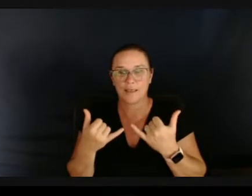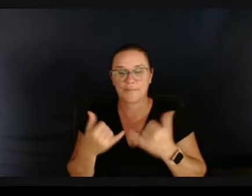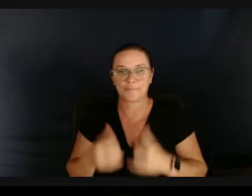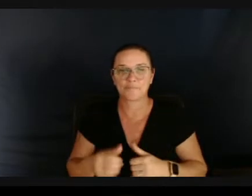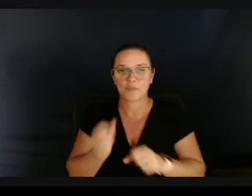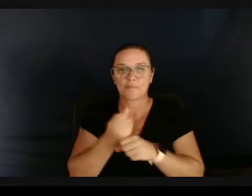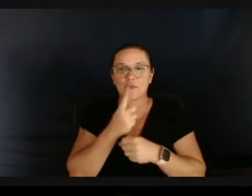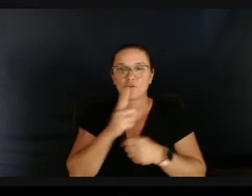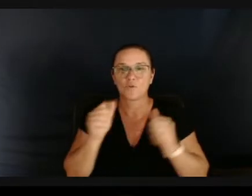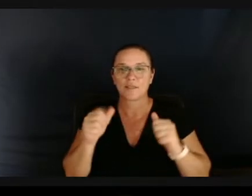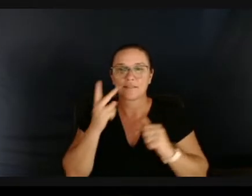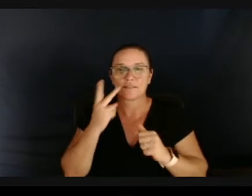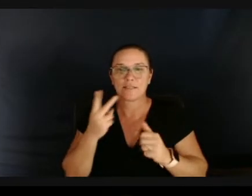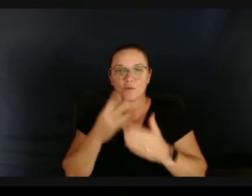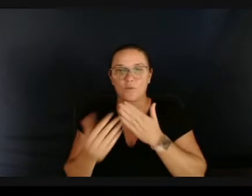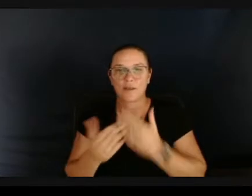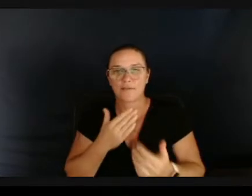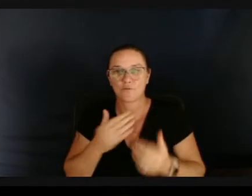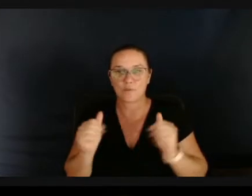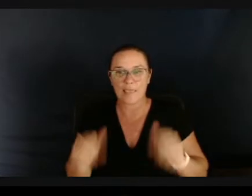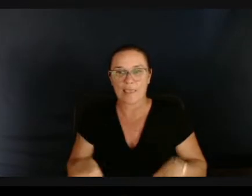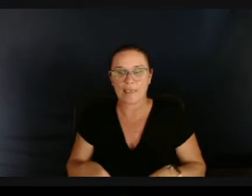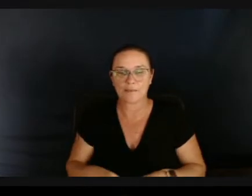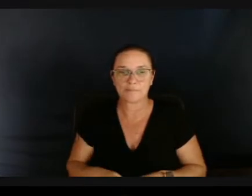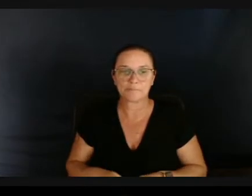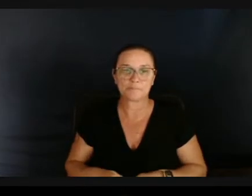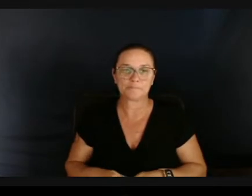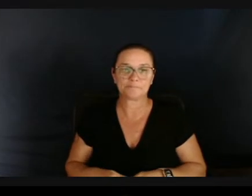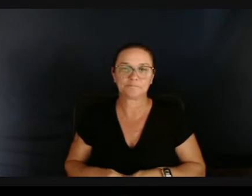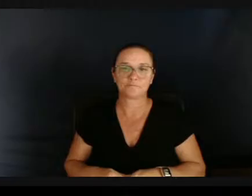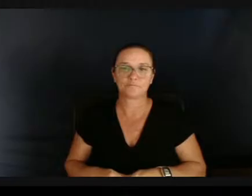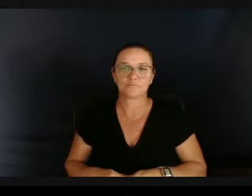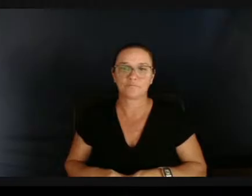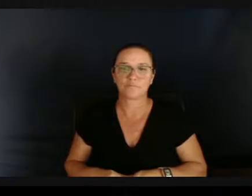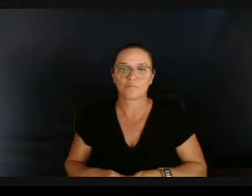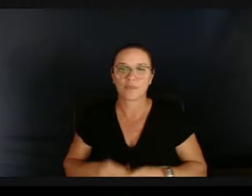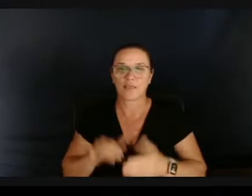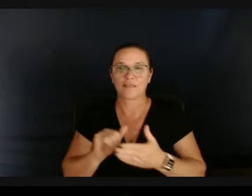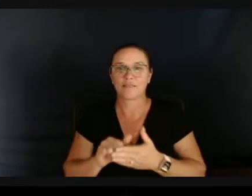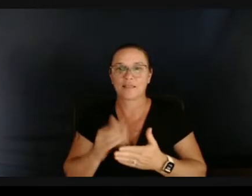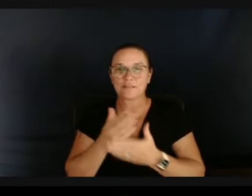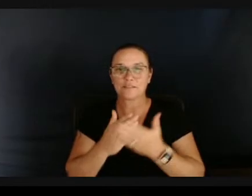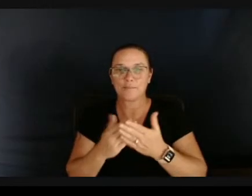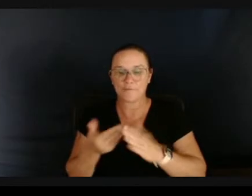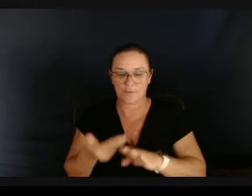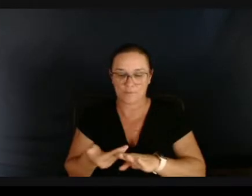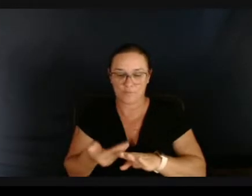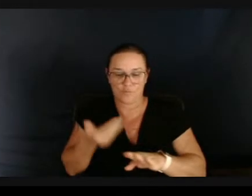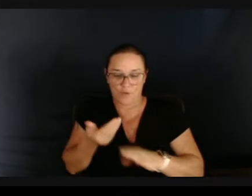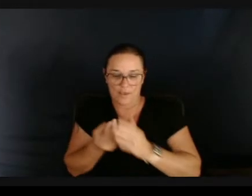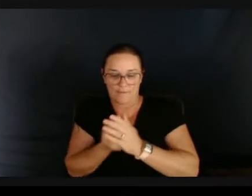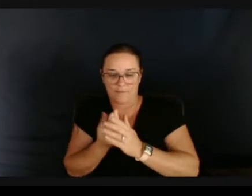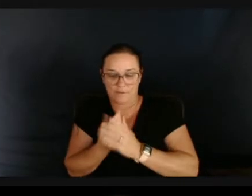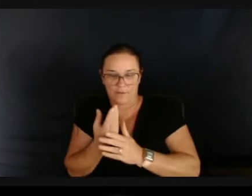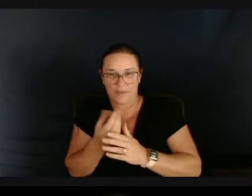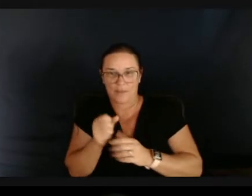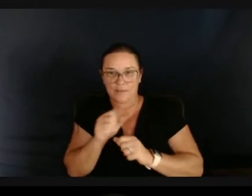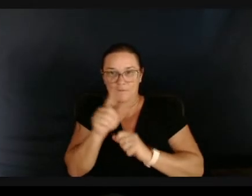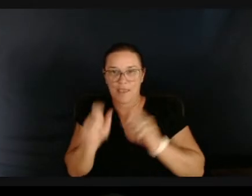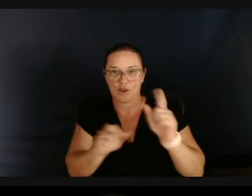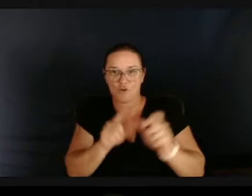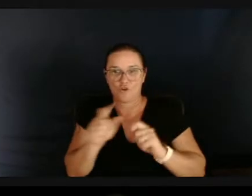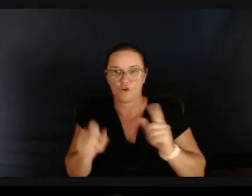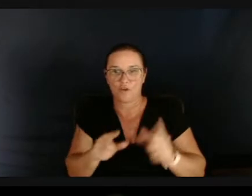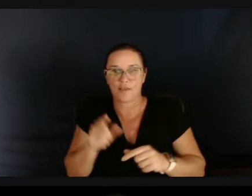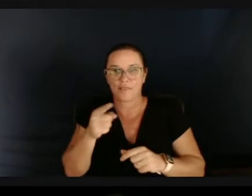can see whatever maybe we can see. There is some of the precursory spatter before the overflow. This is